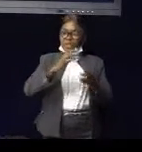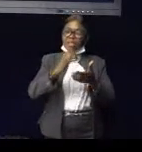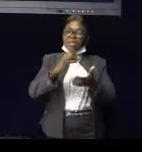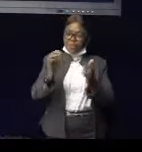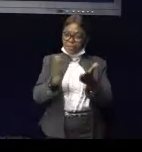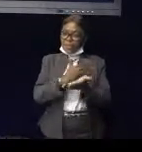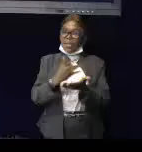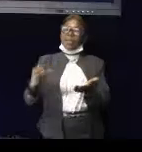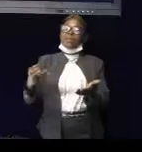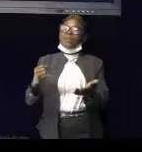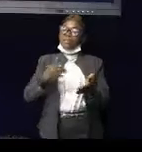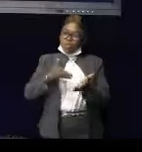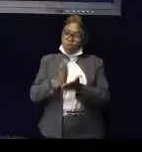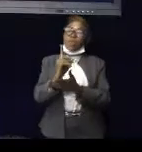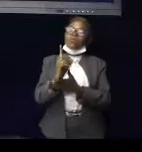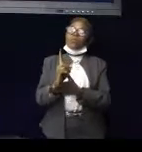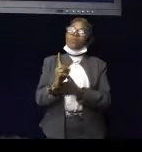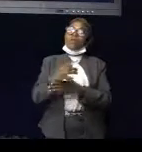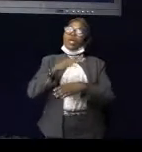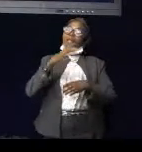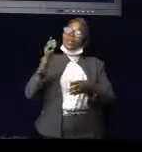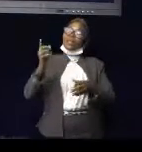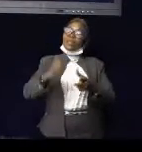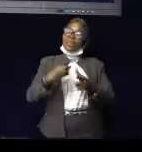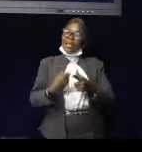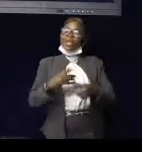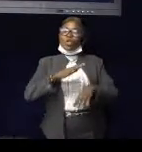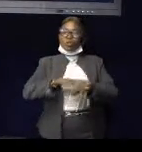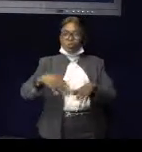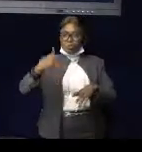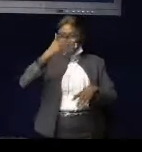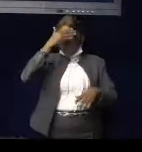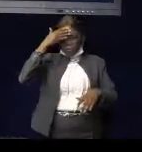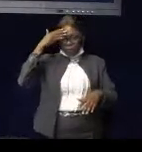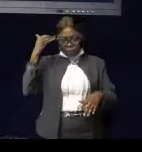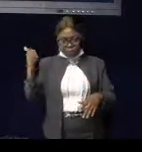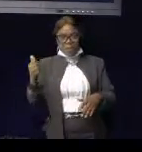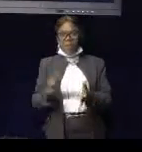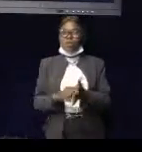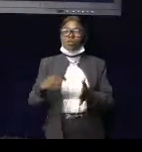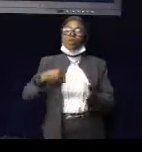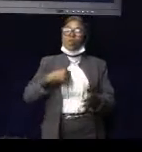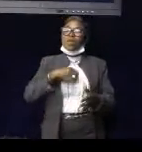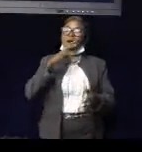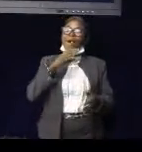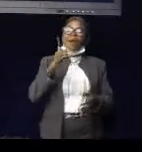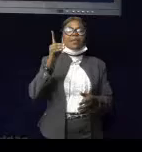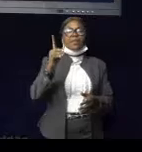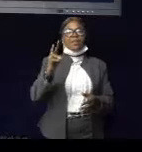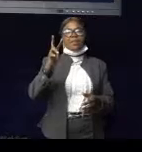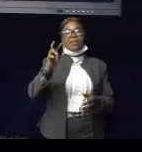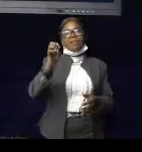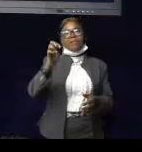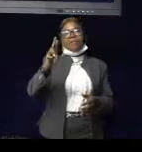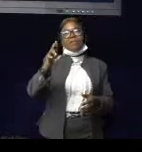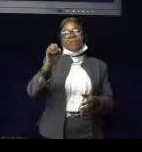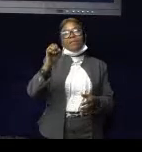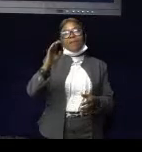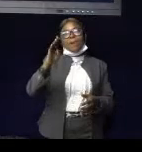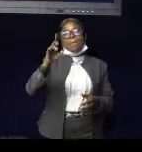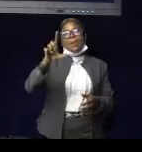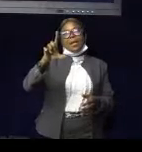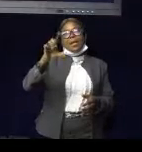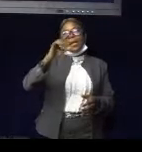Yes, brilliant. But then, don't forget, we are deverbalizing. So, we're going to use verbs